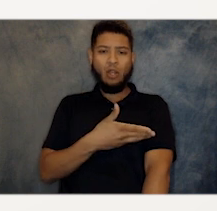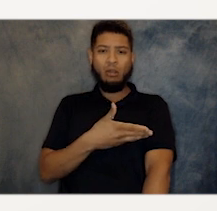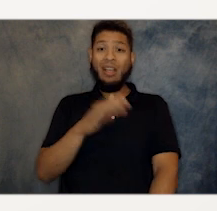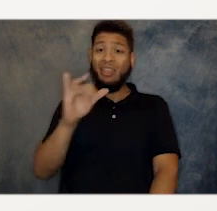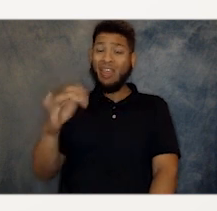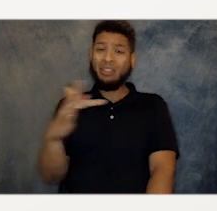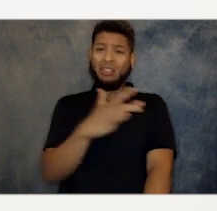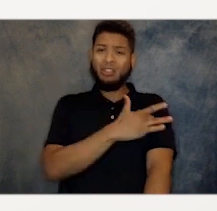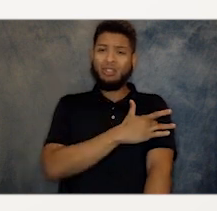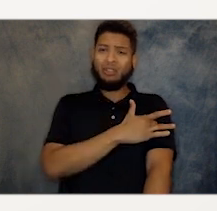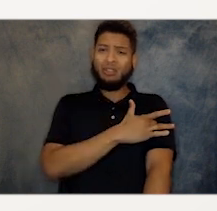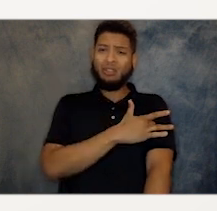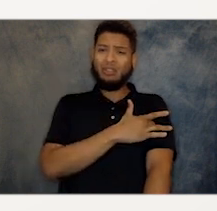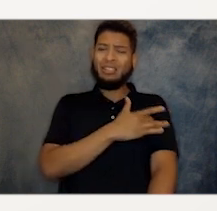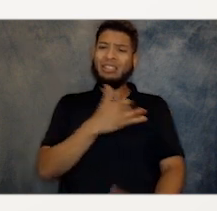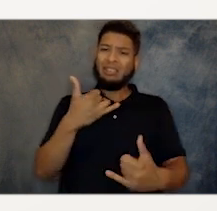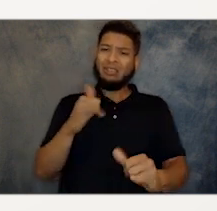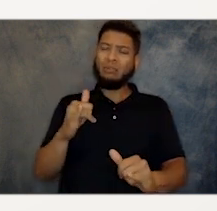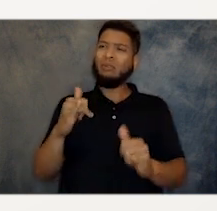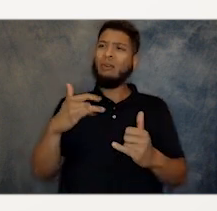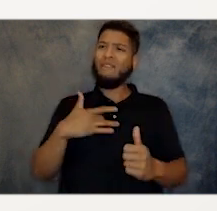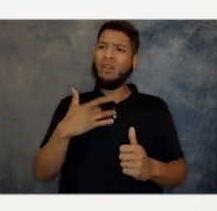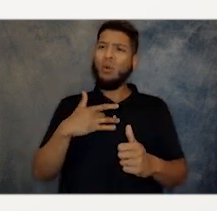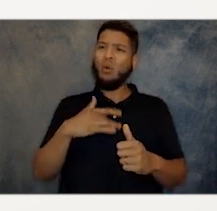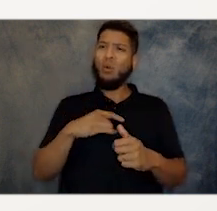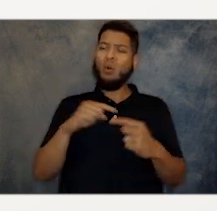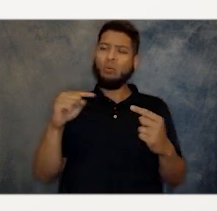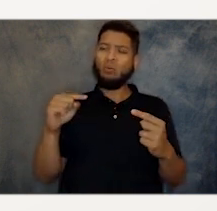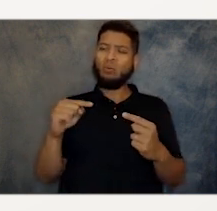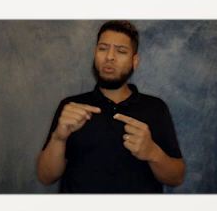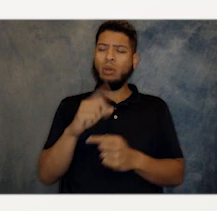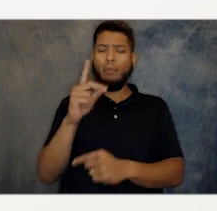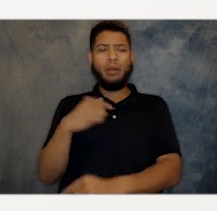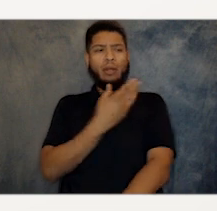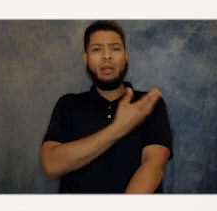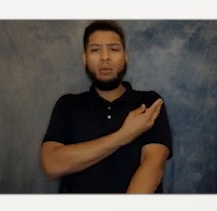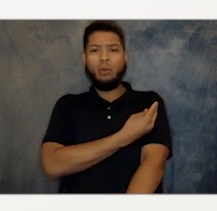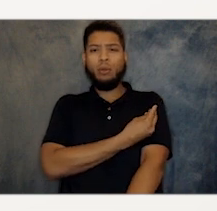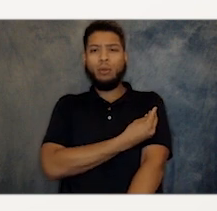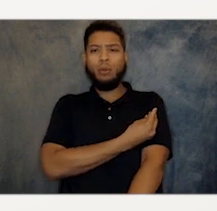there, to be the salve for what still feels like an open wound.